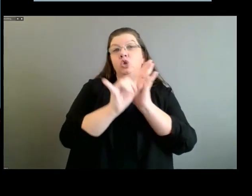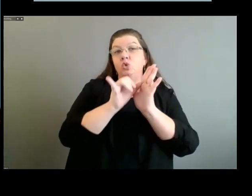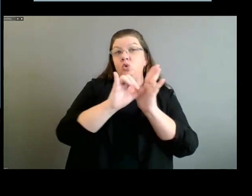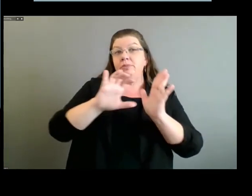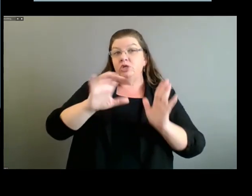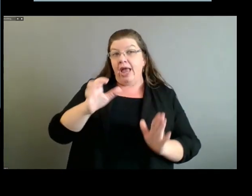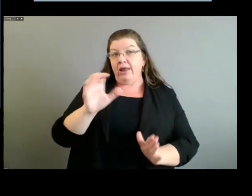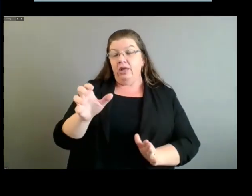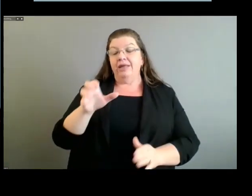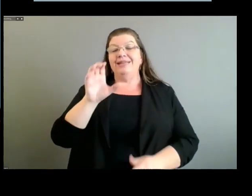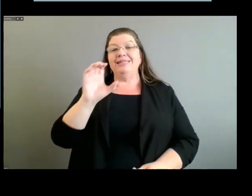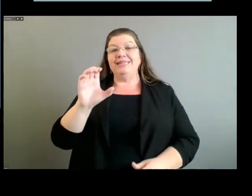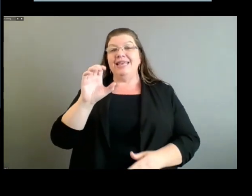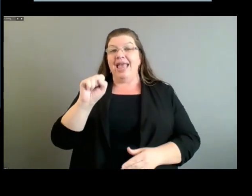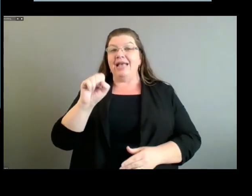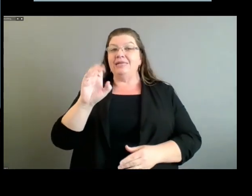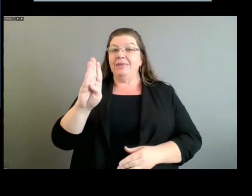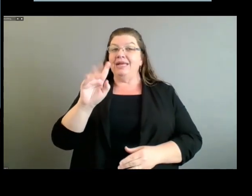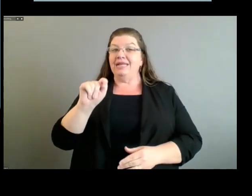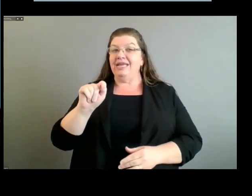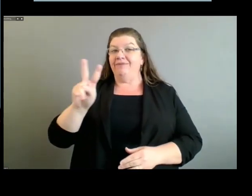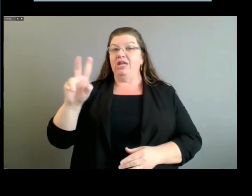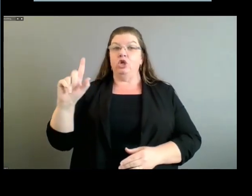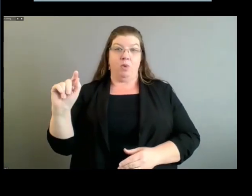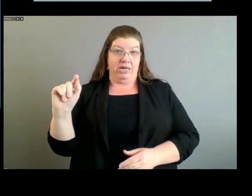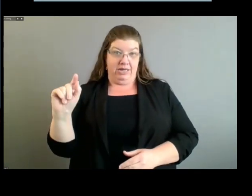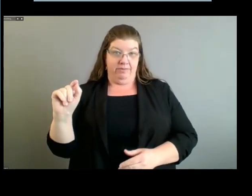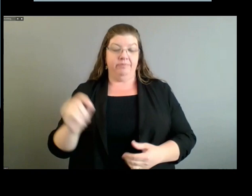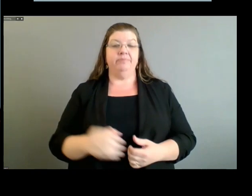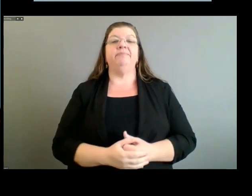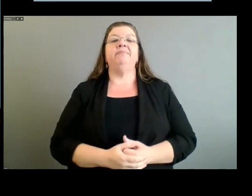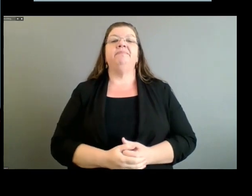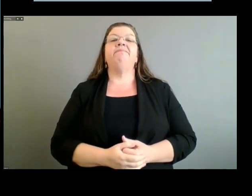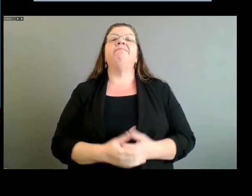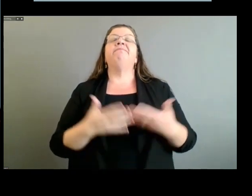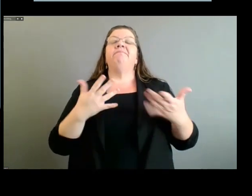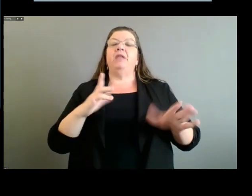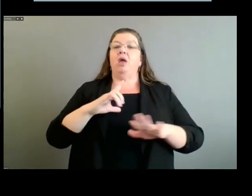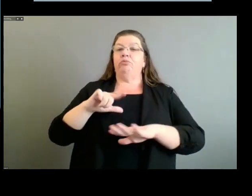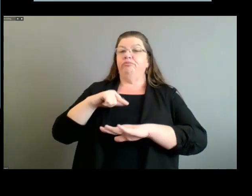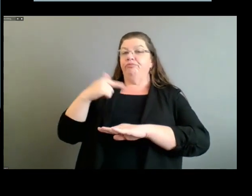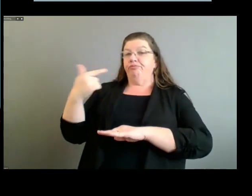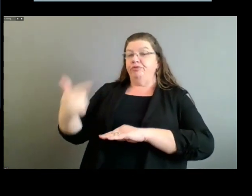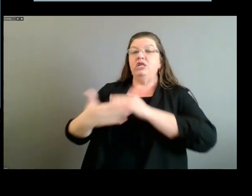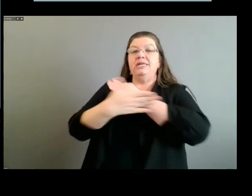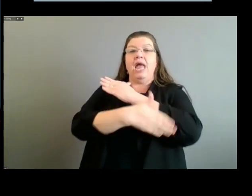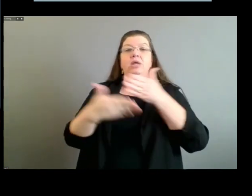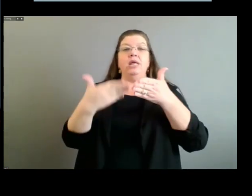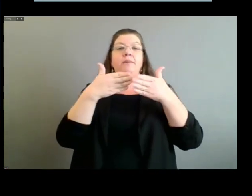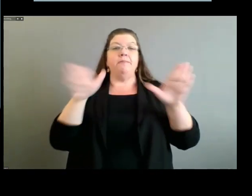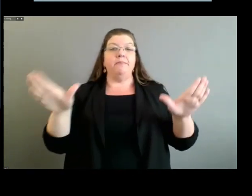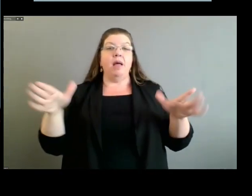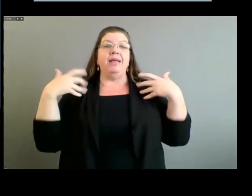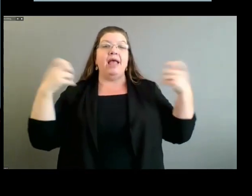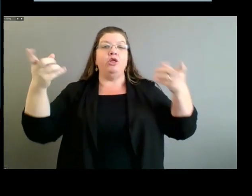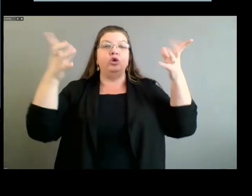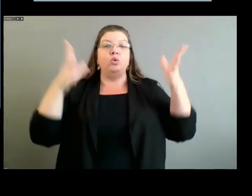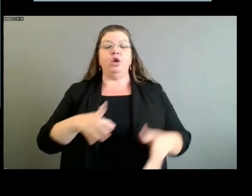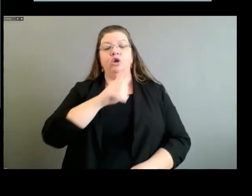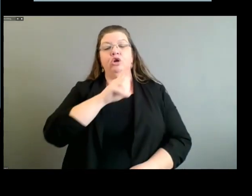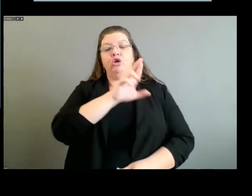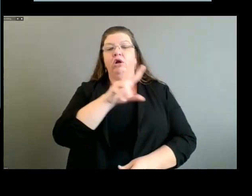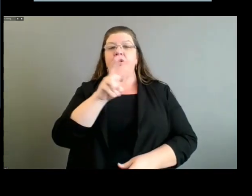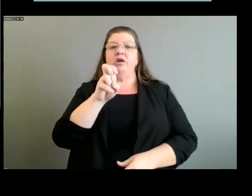channel at CSB TV 20. And with that, I will turn it over to County Public Health Director, Dr. Von